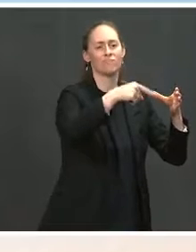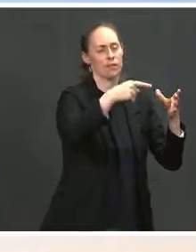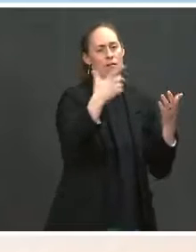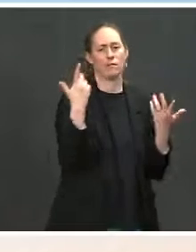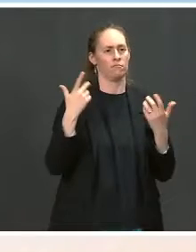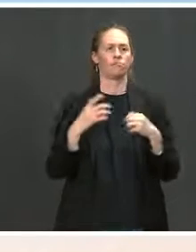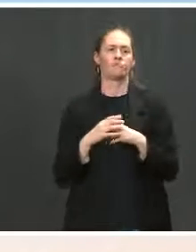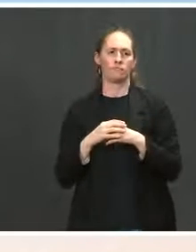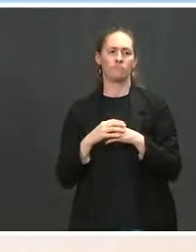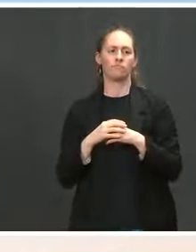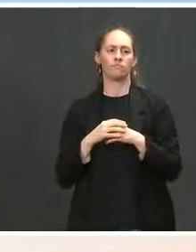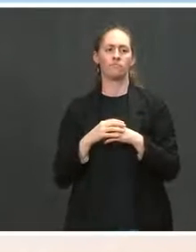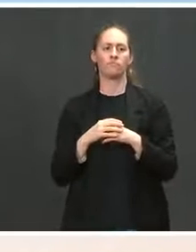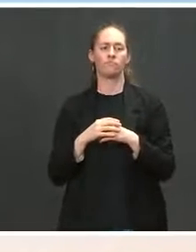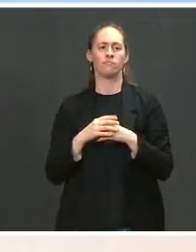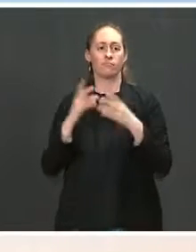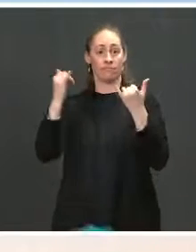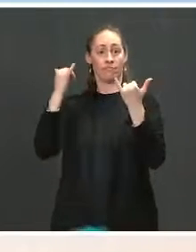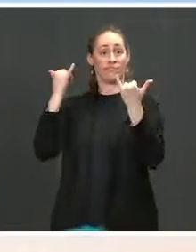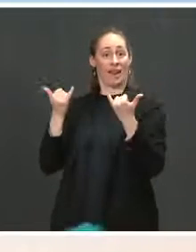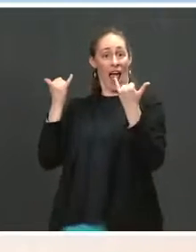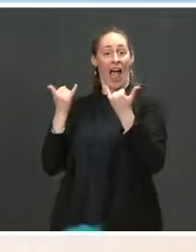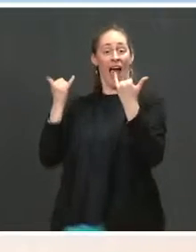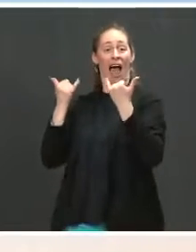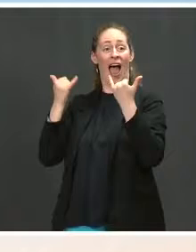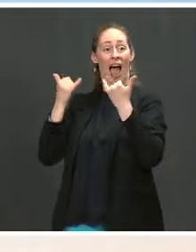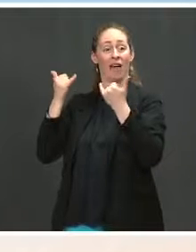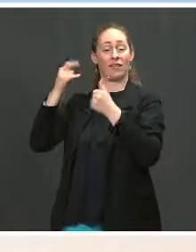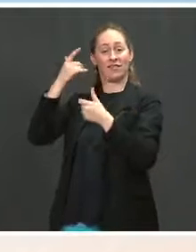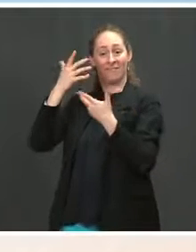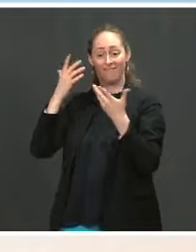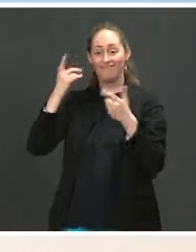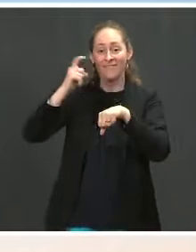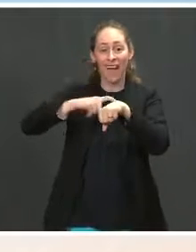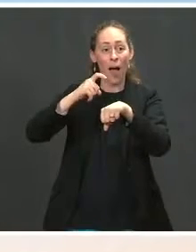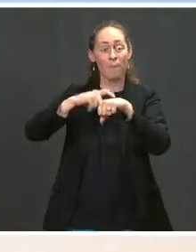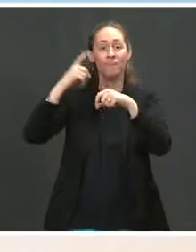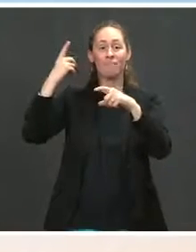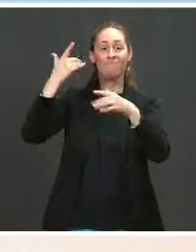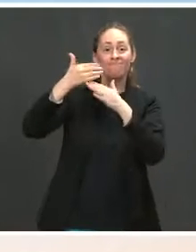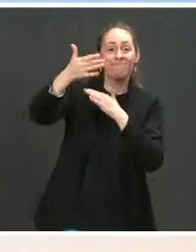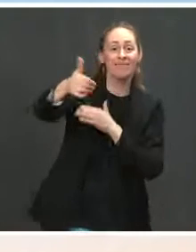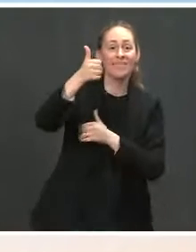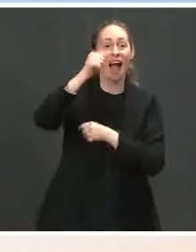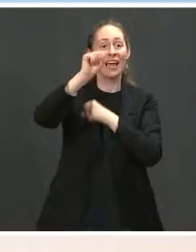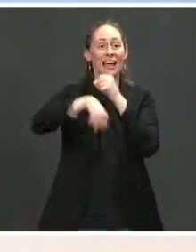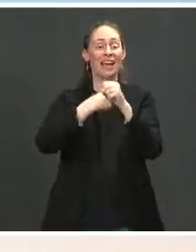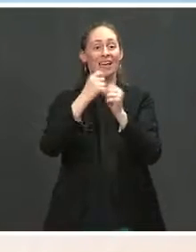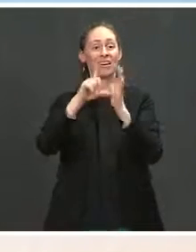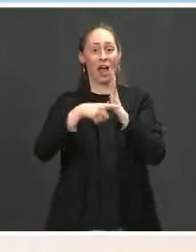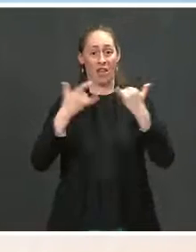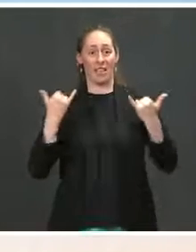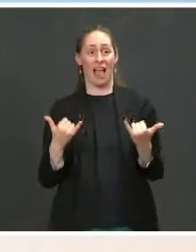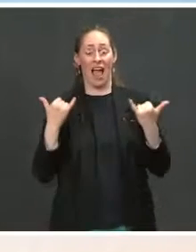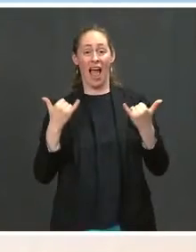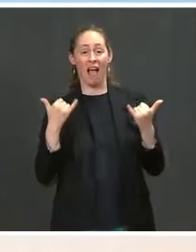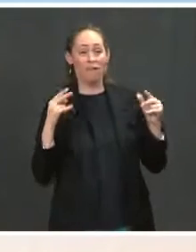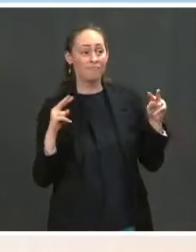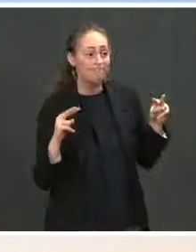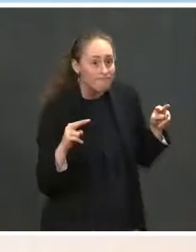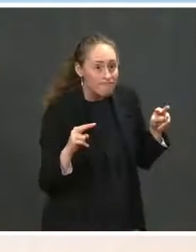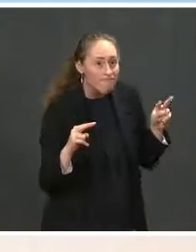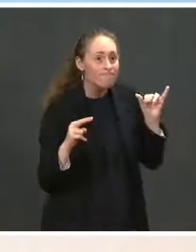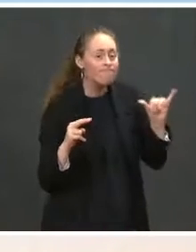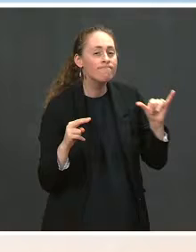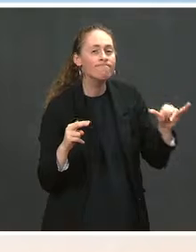time. Now he is president. Now we are 10 years later. Now we are looking at the circumstances on the ground. We are looking at what's in our